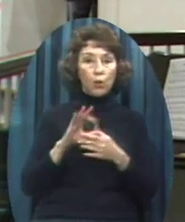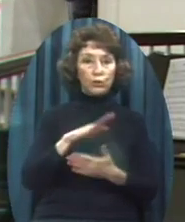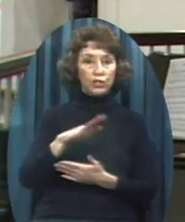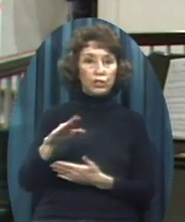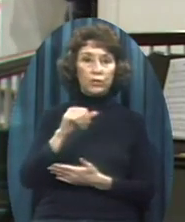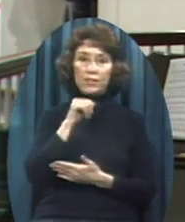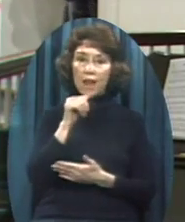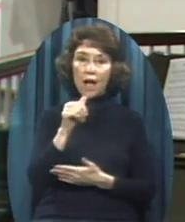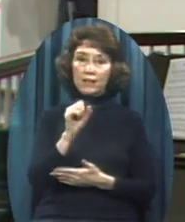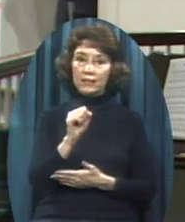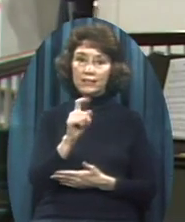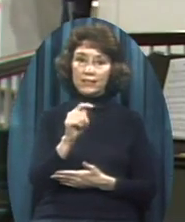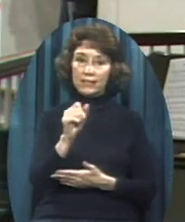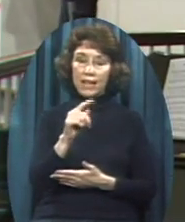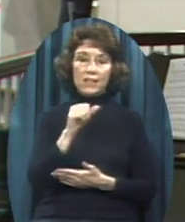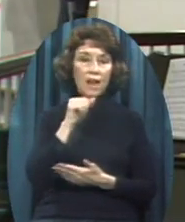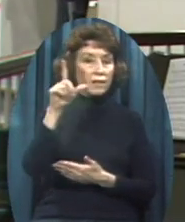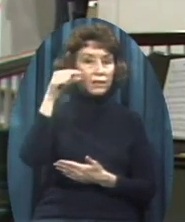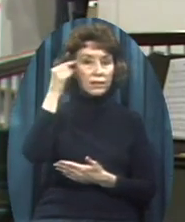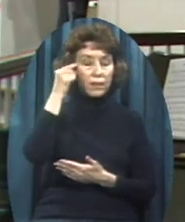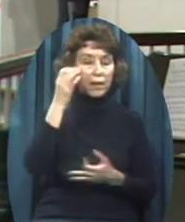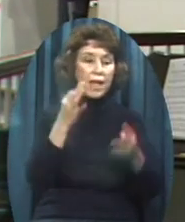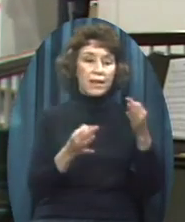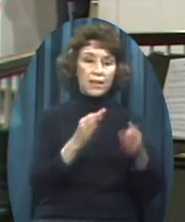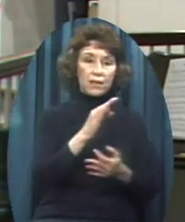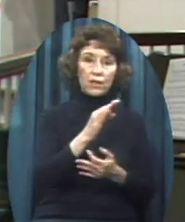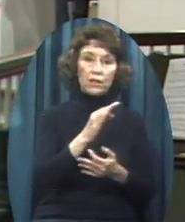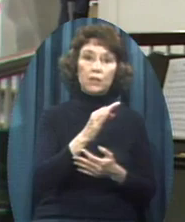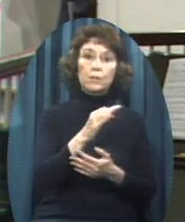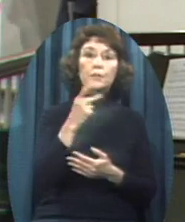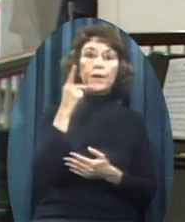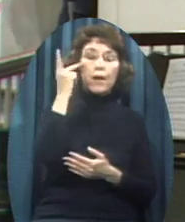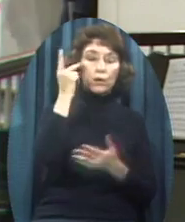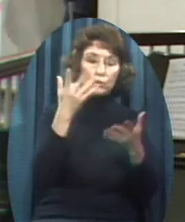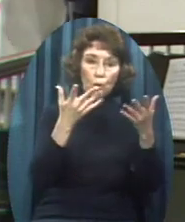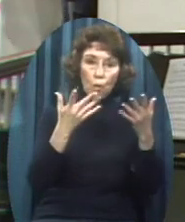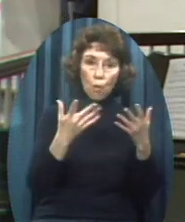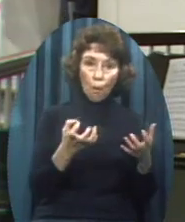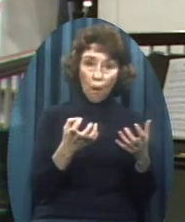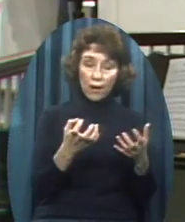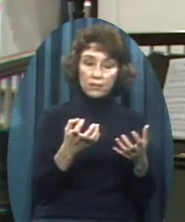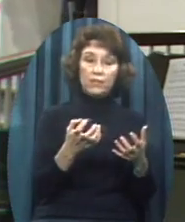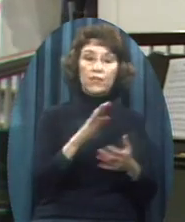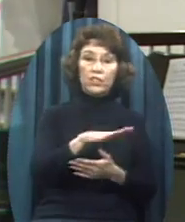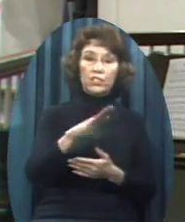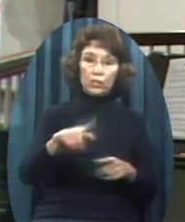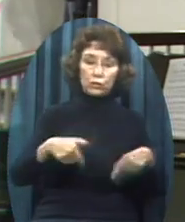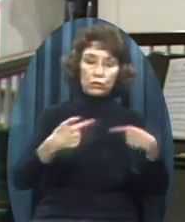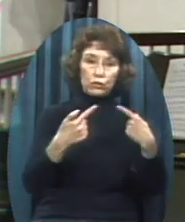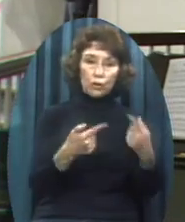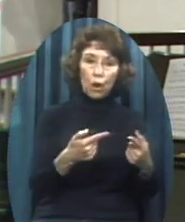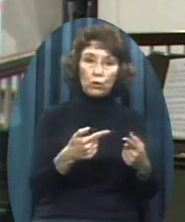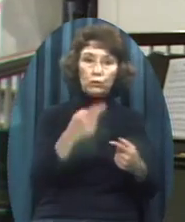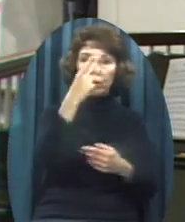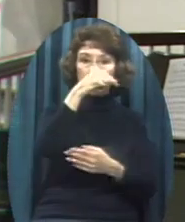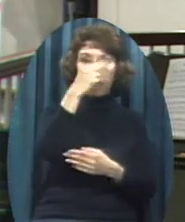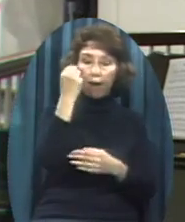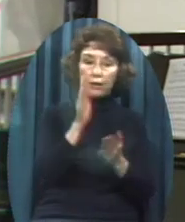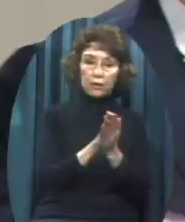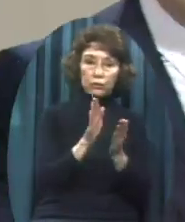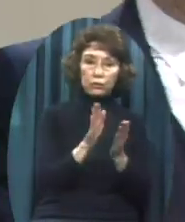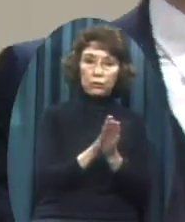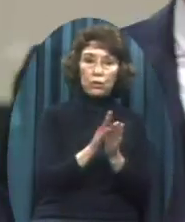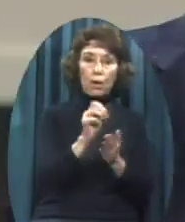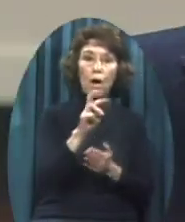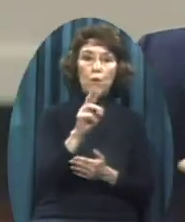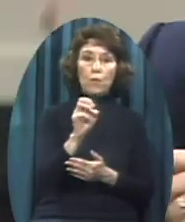Jewish school or a Catholic school or a fundamentalist school or a Protestant school or a Seventh-day Adventist school or a Mormon school, that's the parents' business.